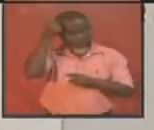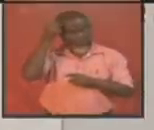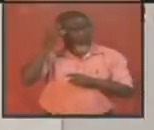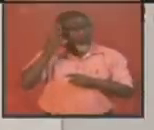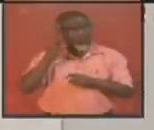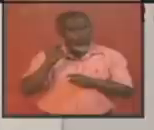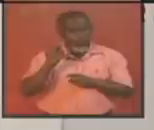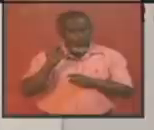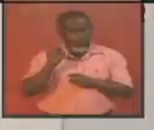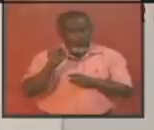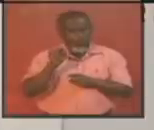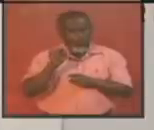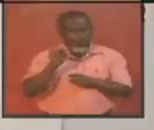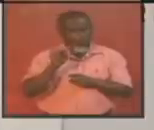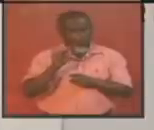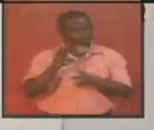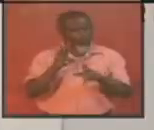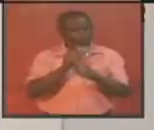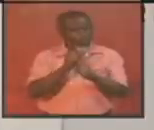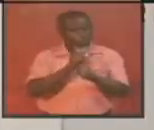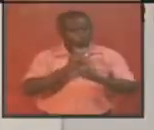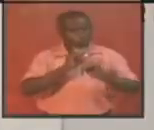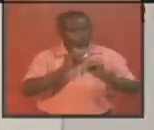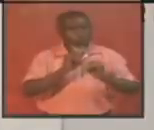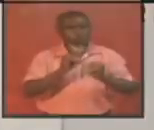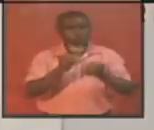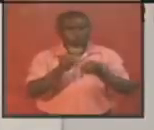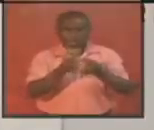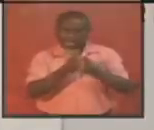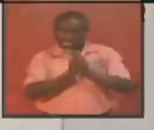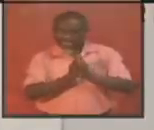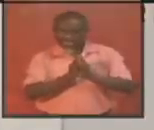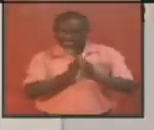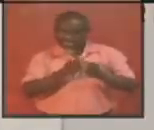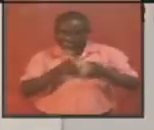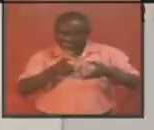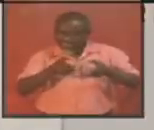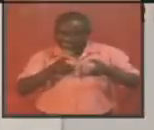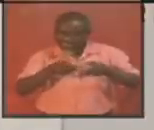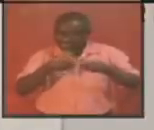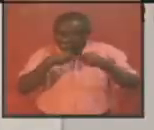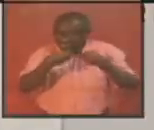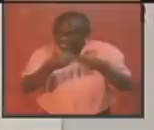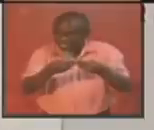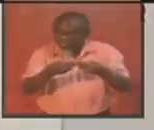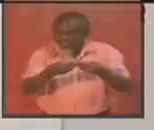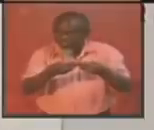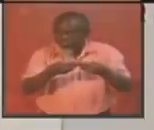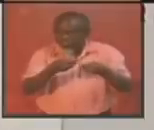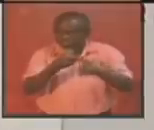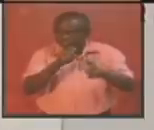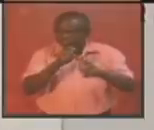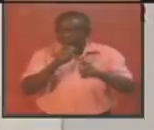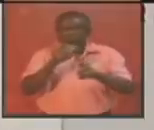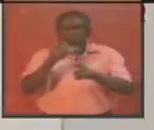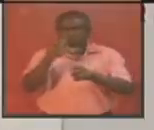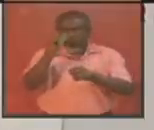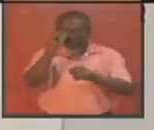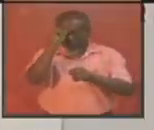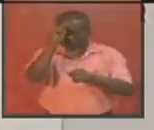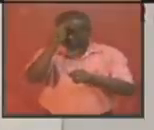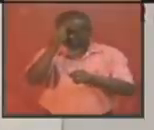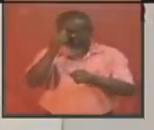also received no offer of free vaccine from the government of India via any CARICOM